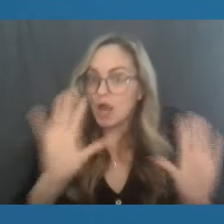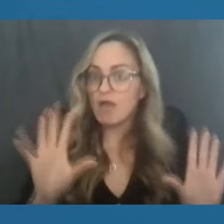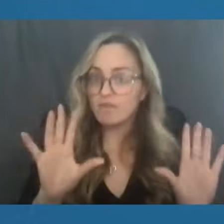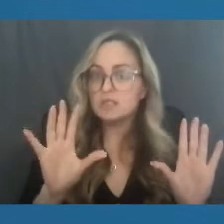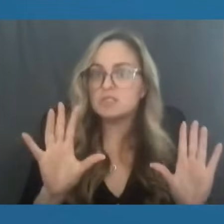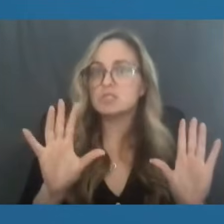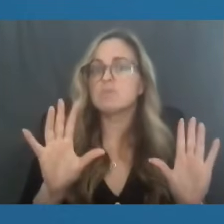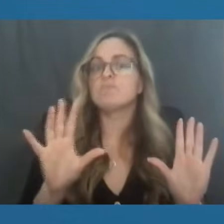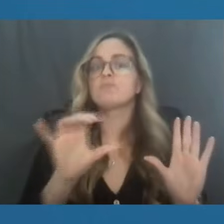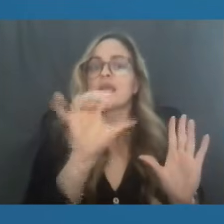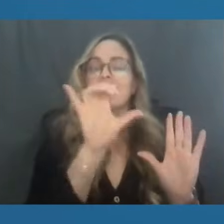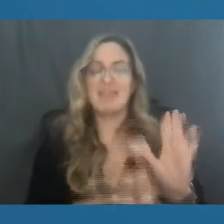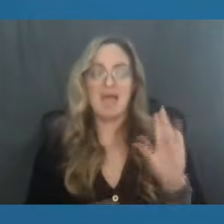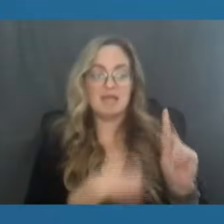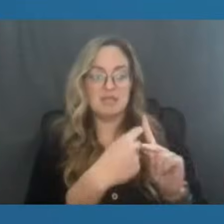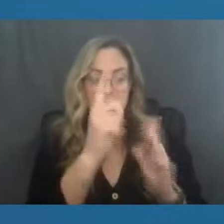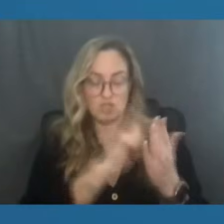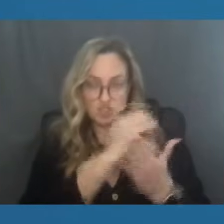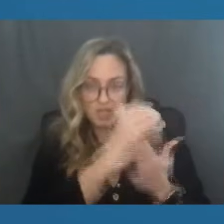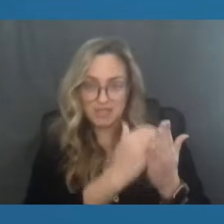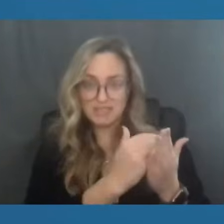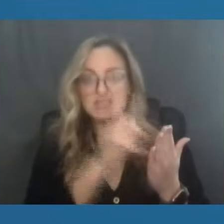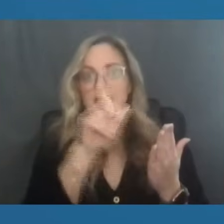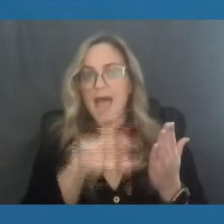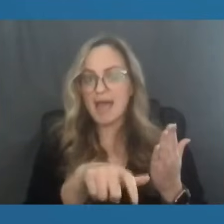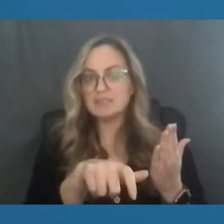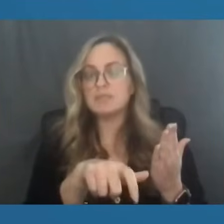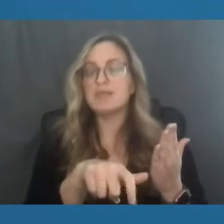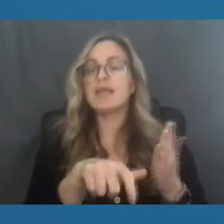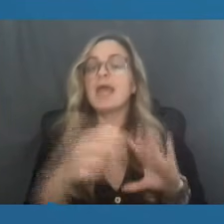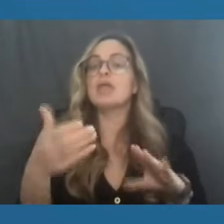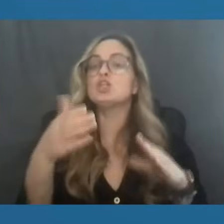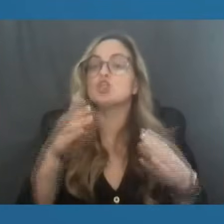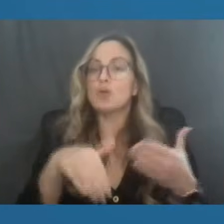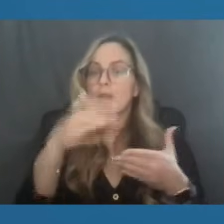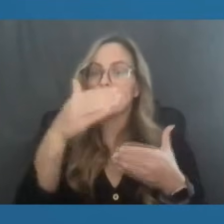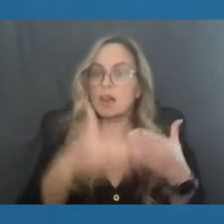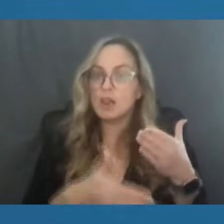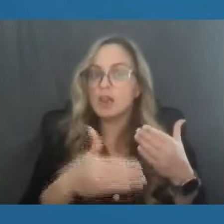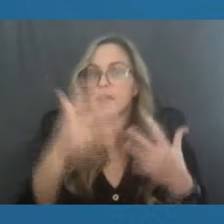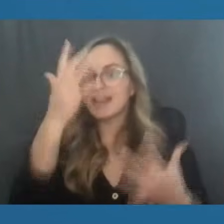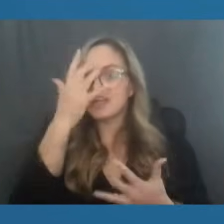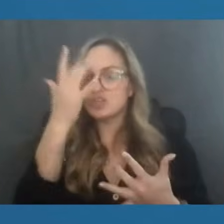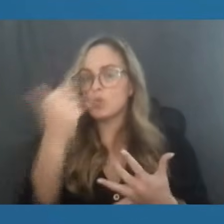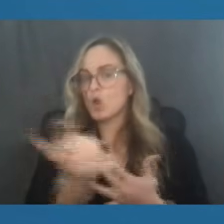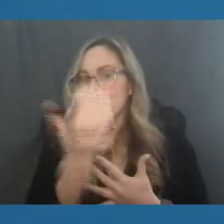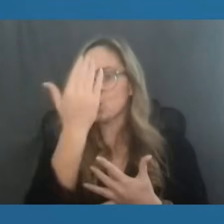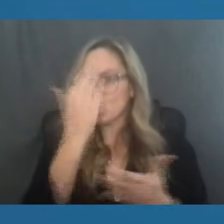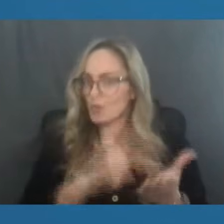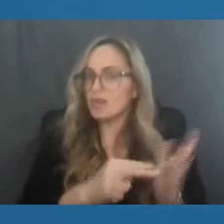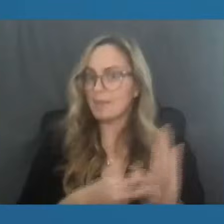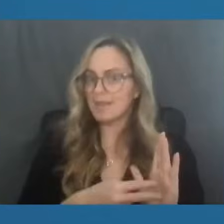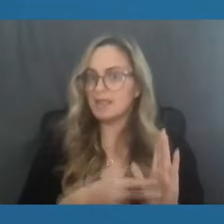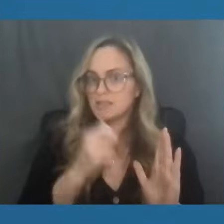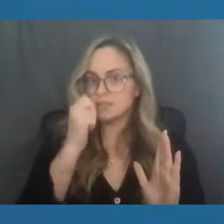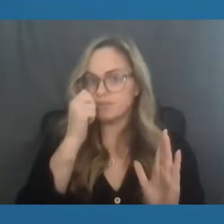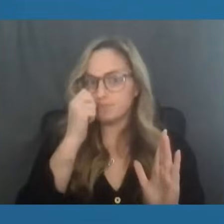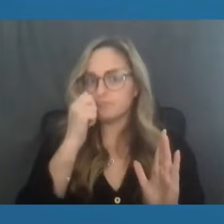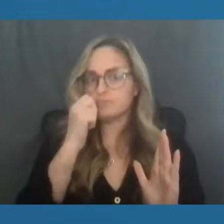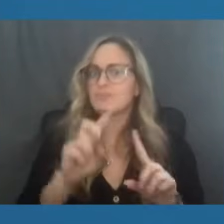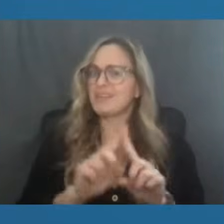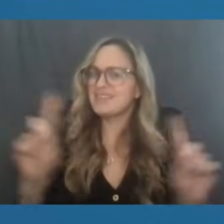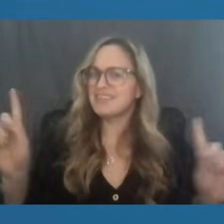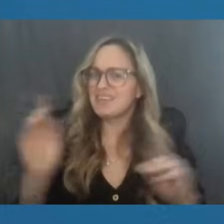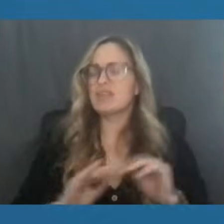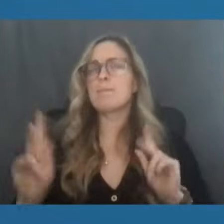is that kind of checklist. It has to be a terminal illness, and I think we all know what that means. That is very different from